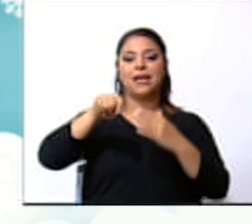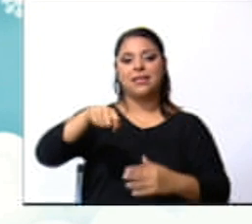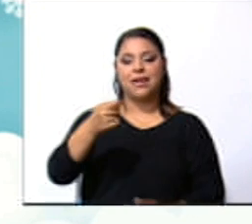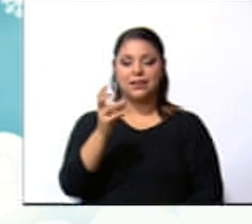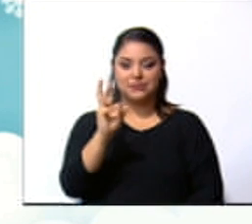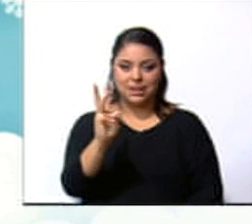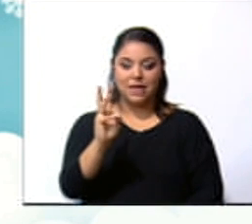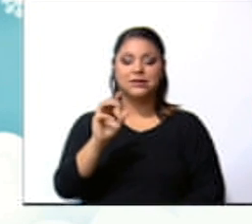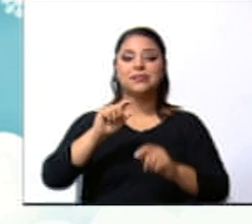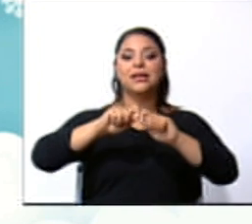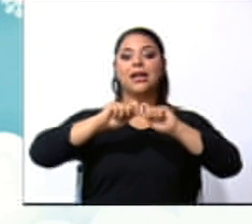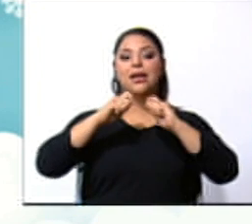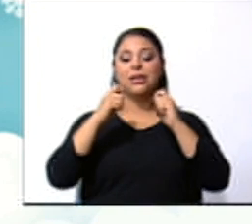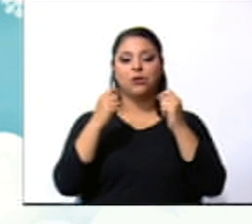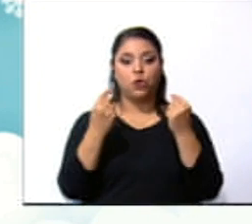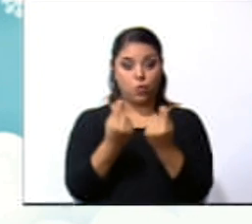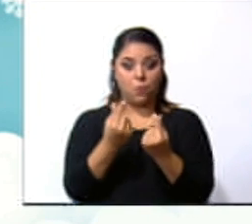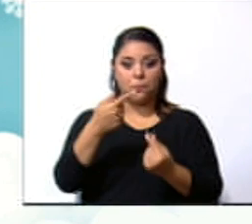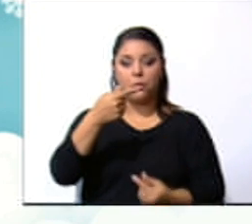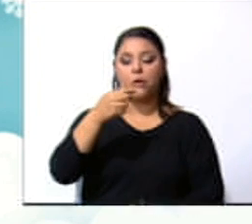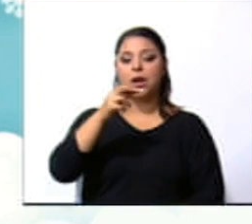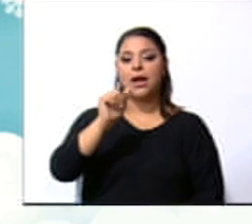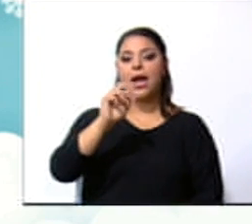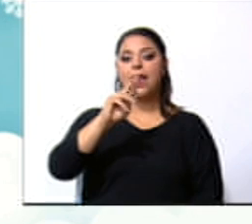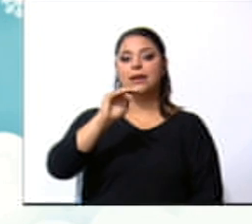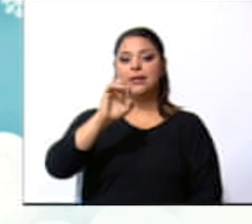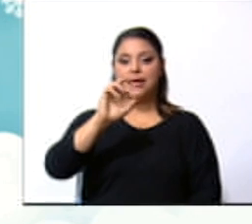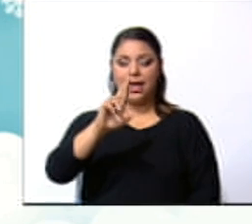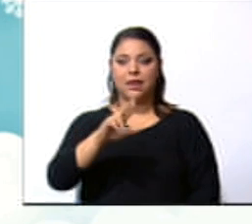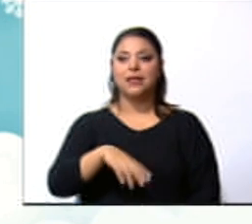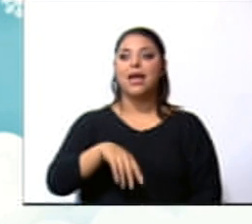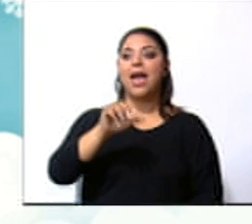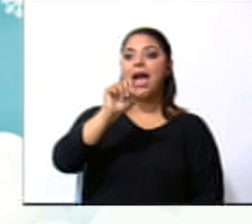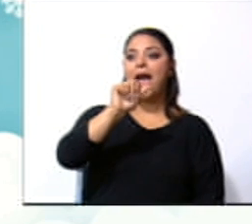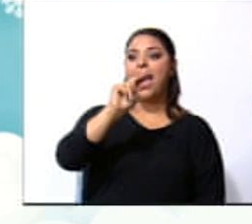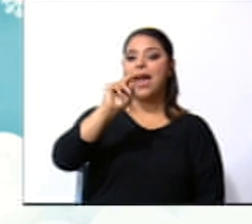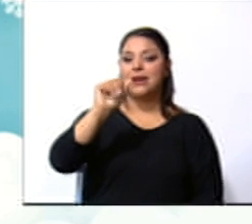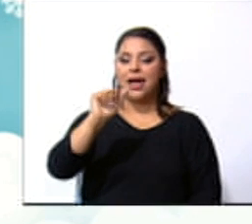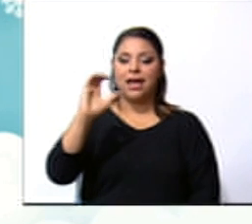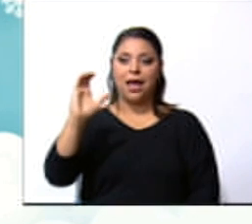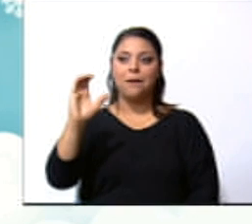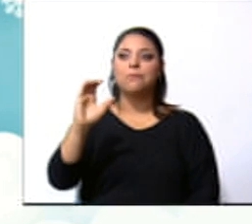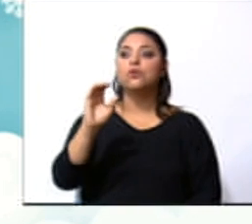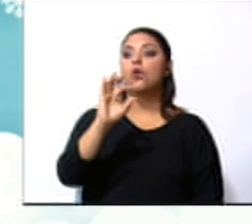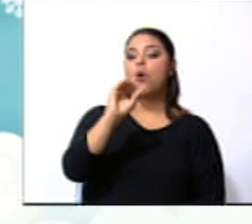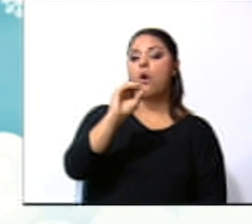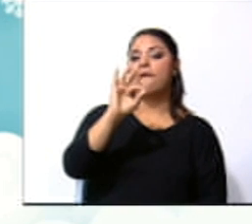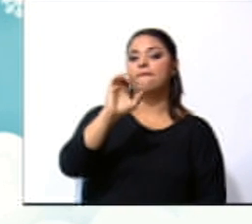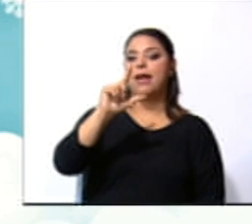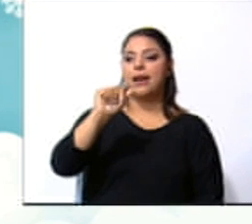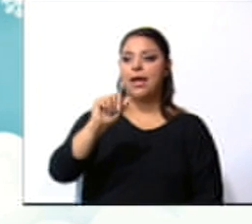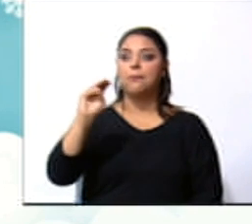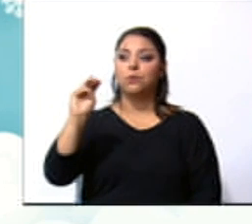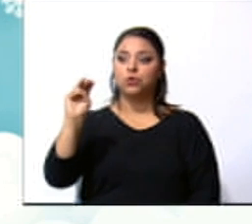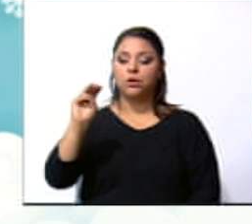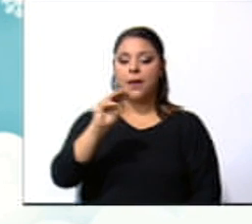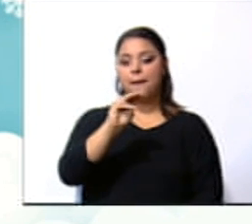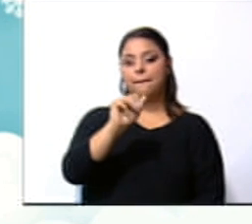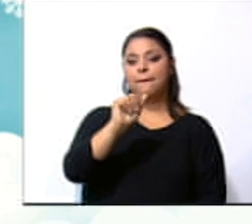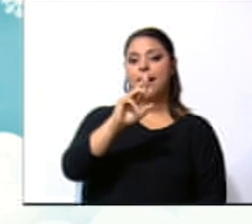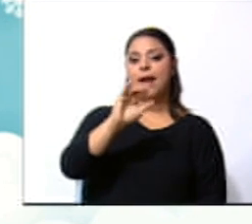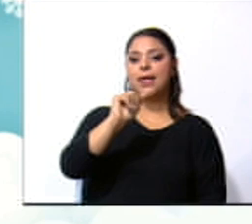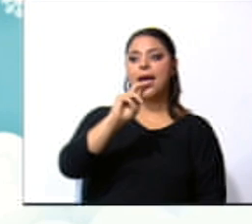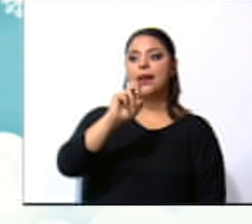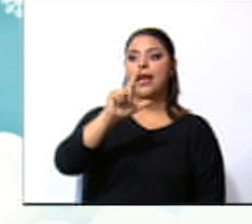Garnier, Ana Campos, Ofelia Montoya, Marianela Marin, and I would like to also thank